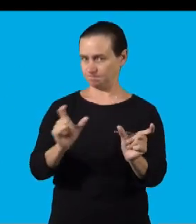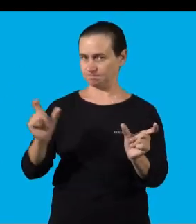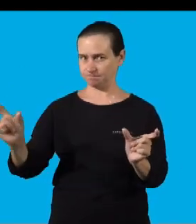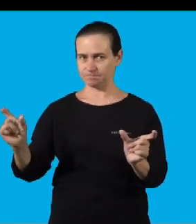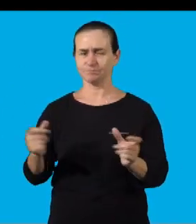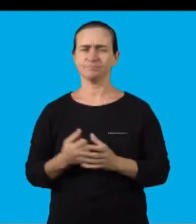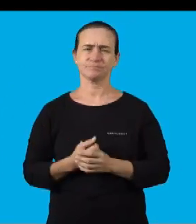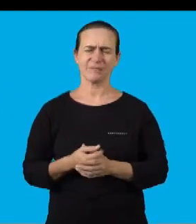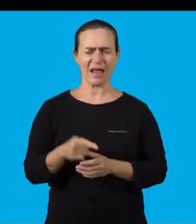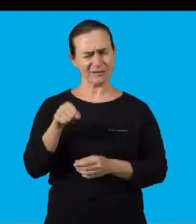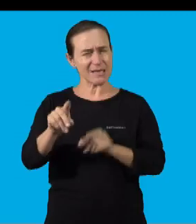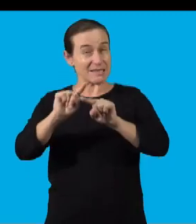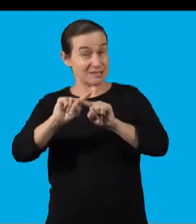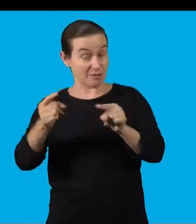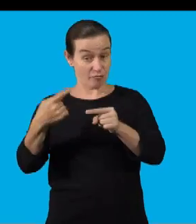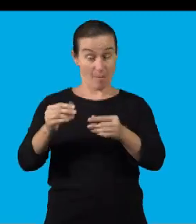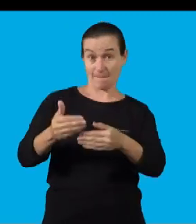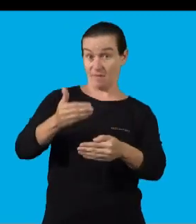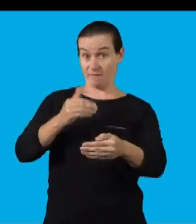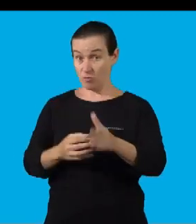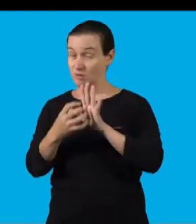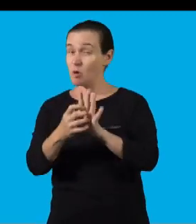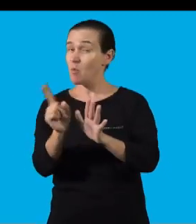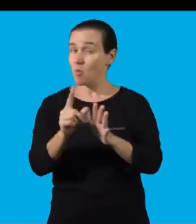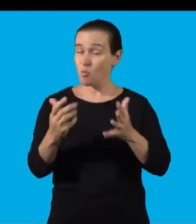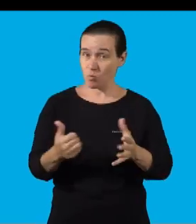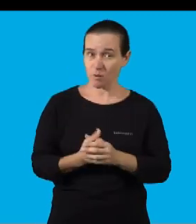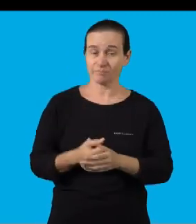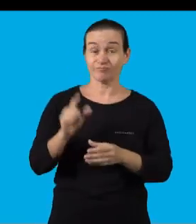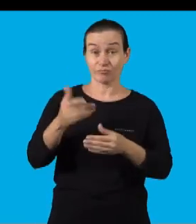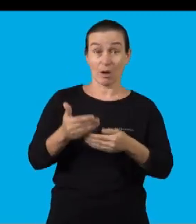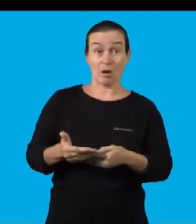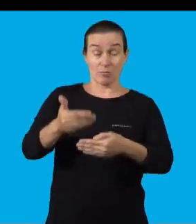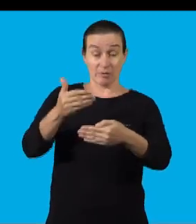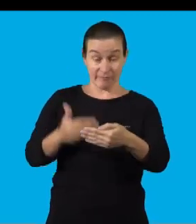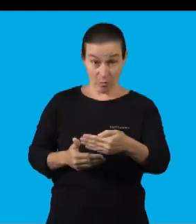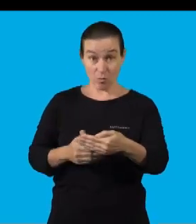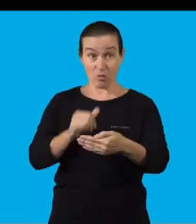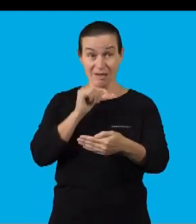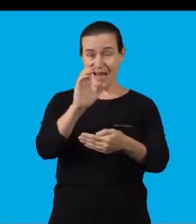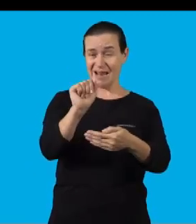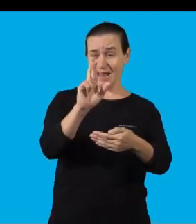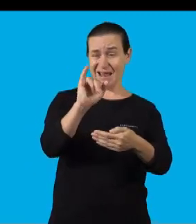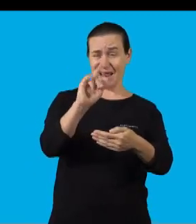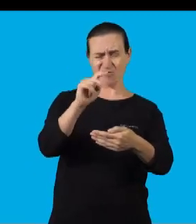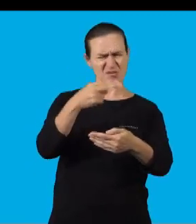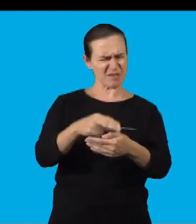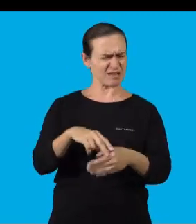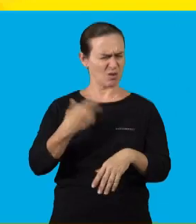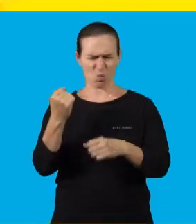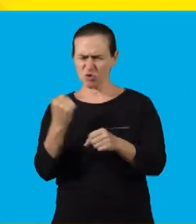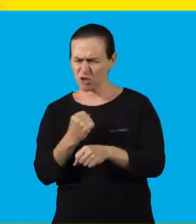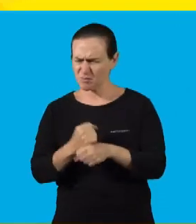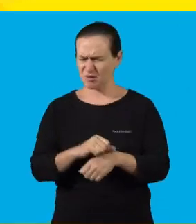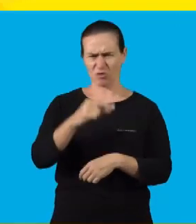third term. Now the difference between this question and the previous question did not tell us whether it's an arithmetic